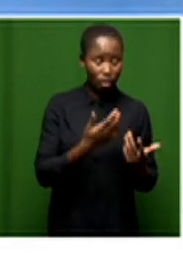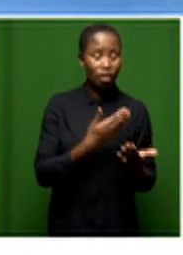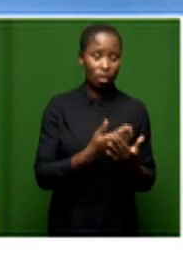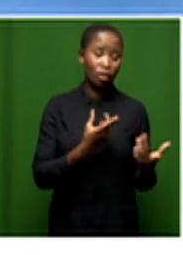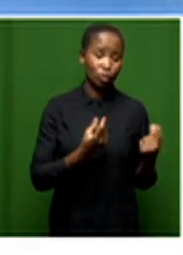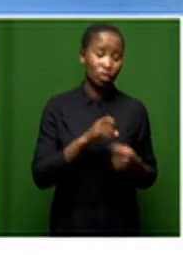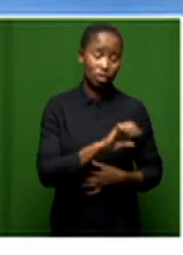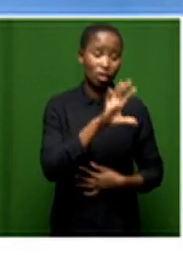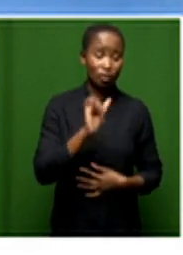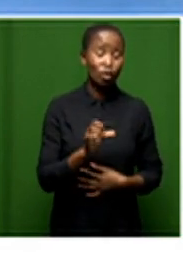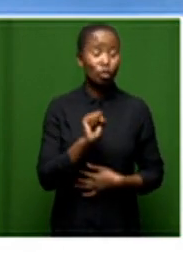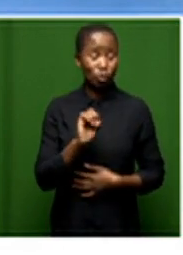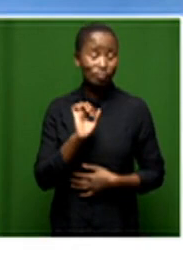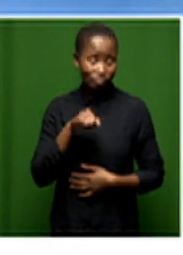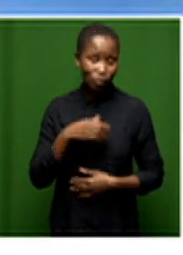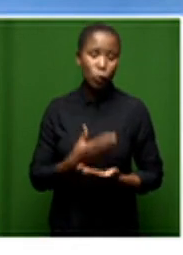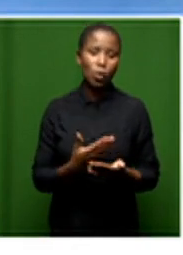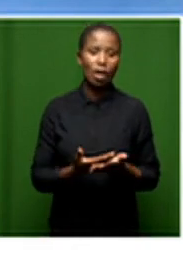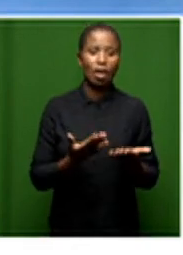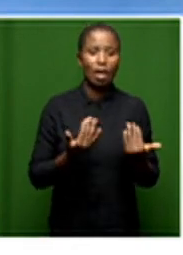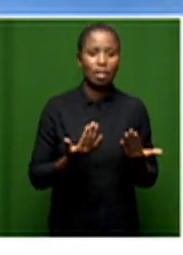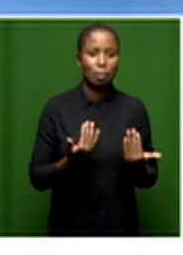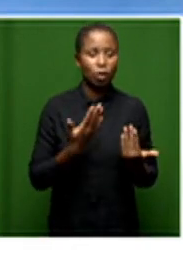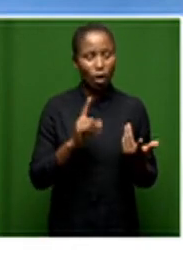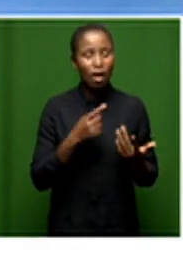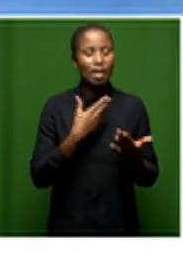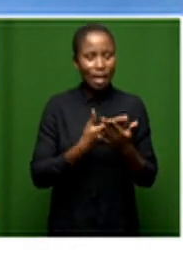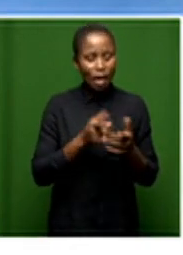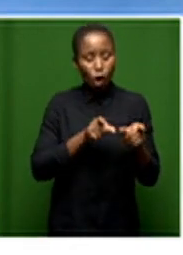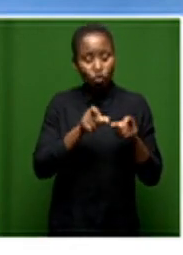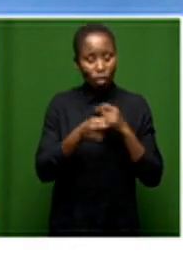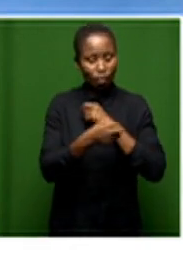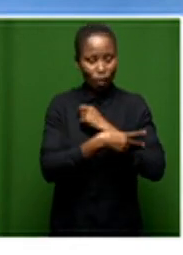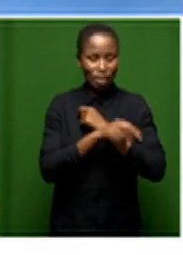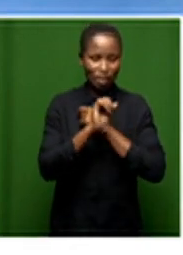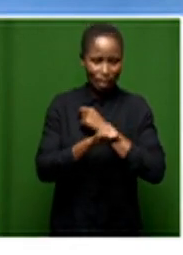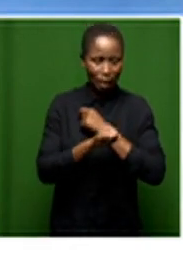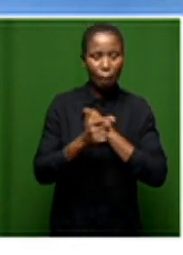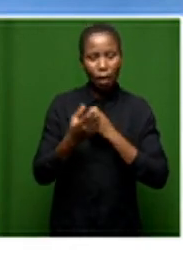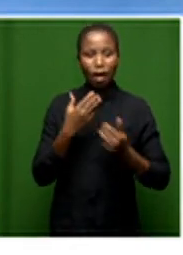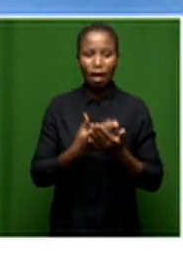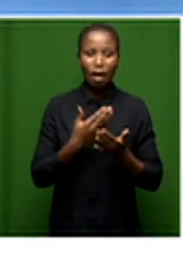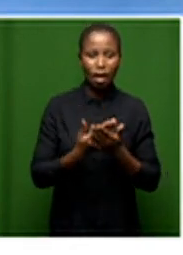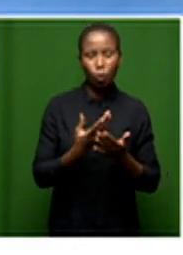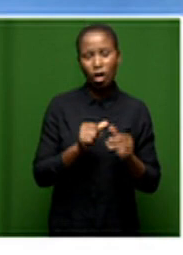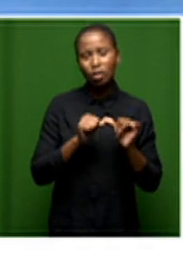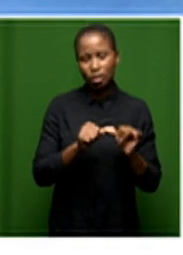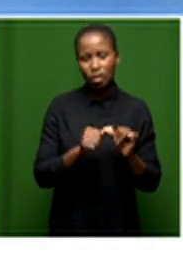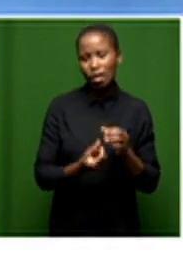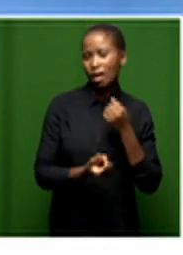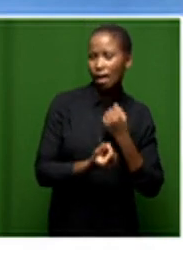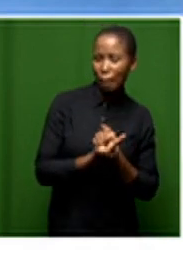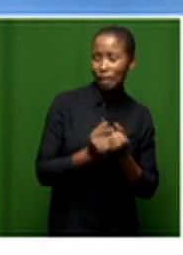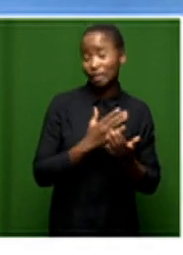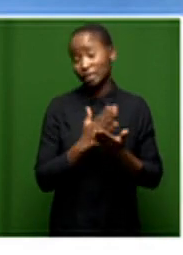And so we can expect, until we control this virus, that we will continue to have minor outbreaks, super spreading events